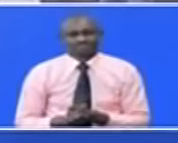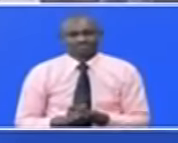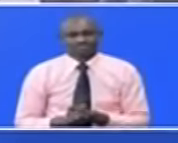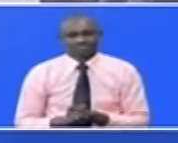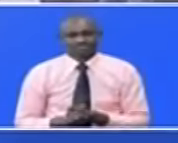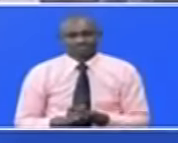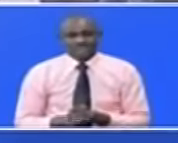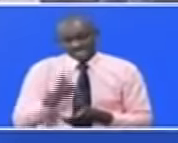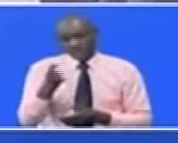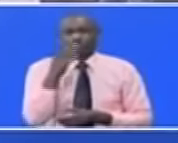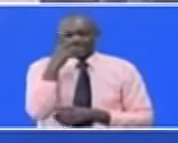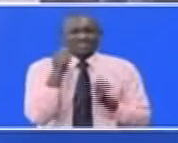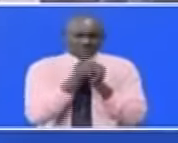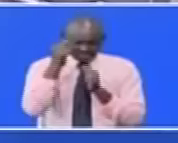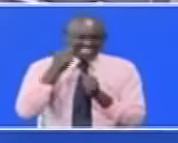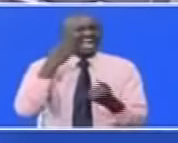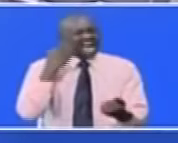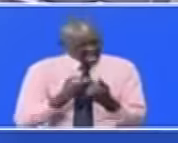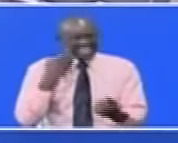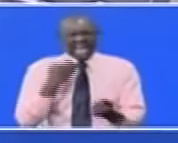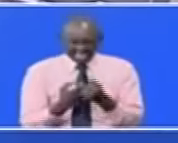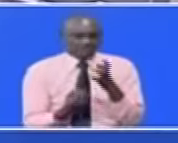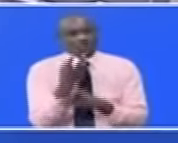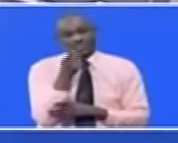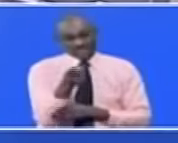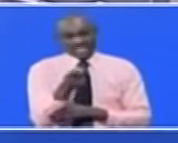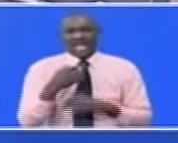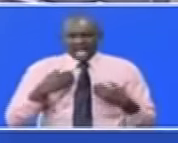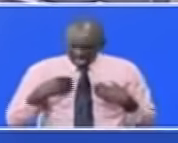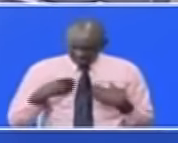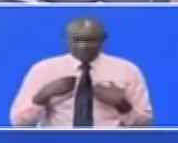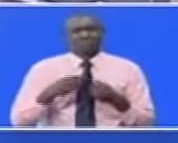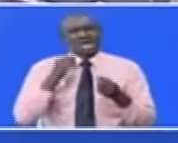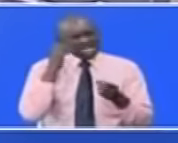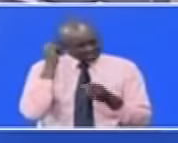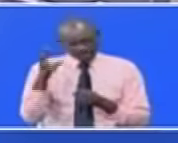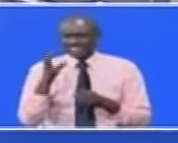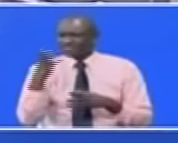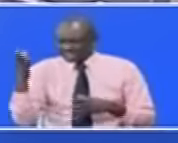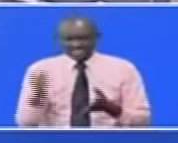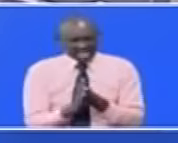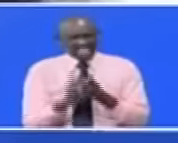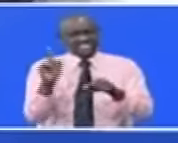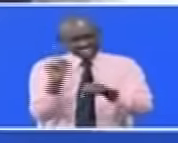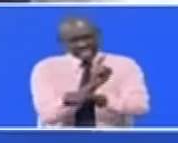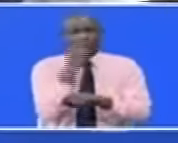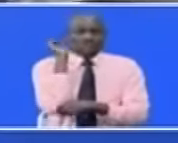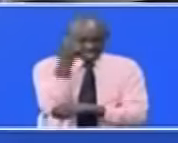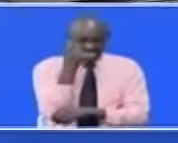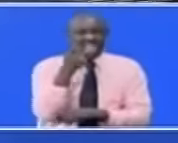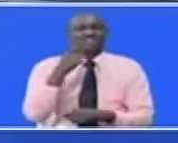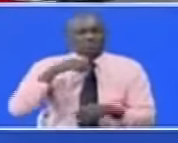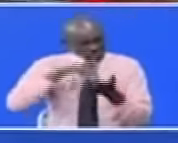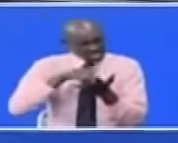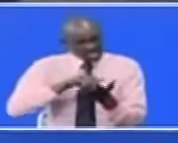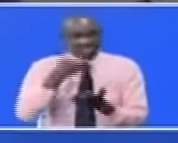By all measures, 2015 has been a tough year for growth. A combination of high inflation, high interest rates, and a shilling that was under pressure in the first half